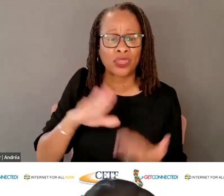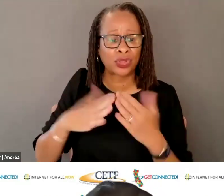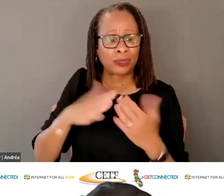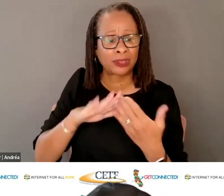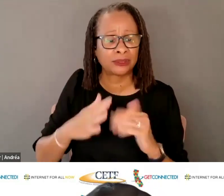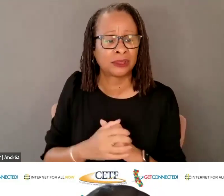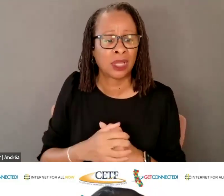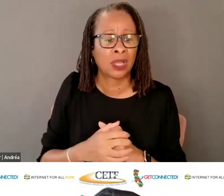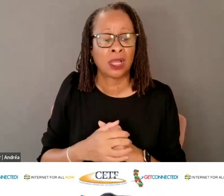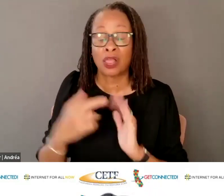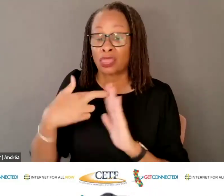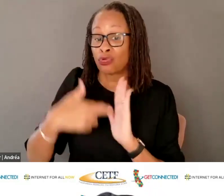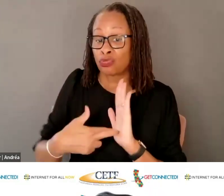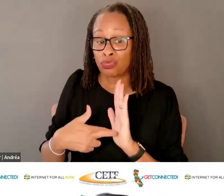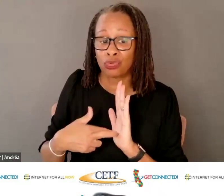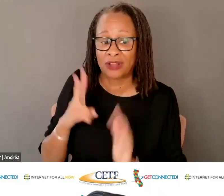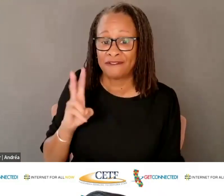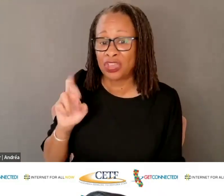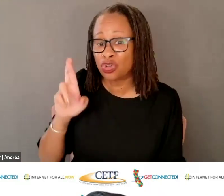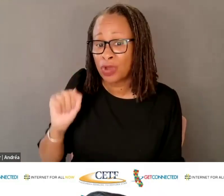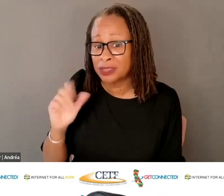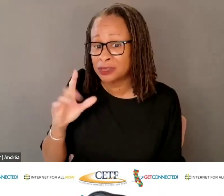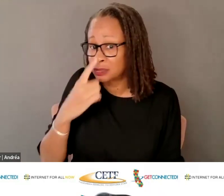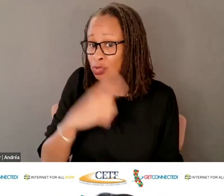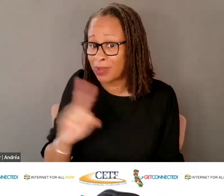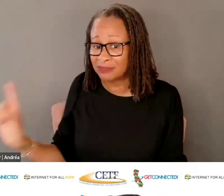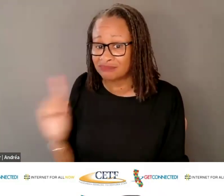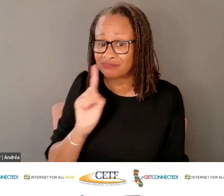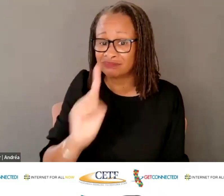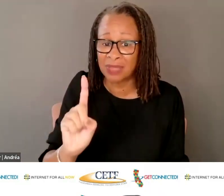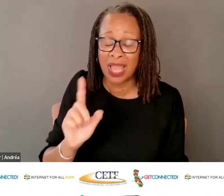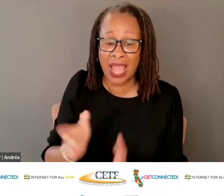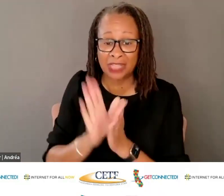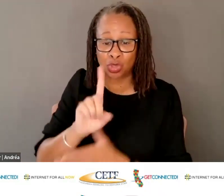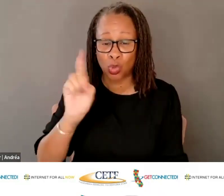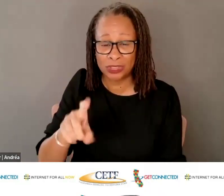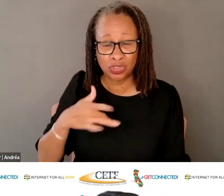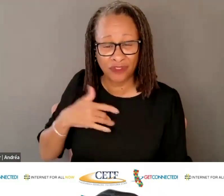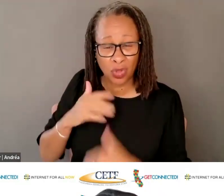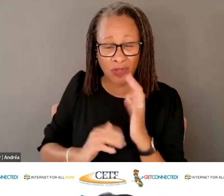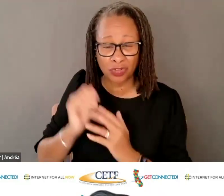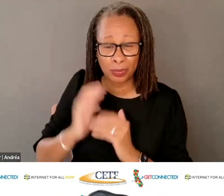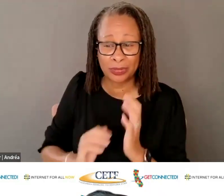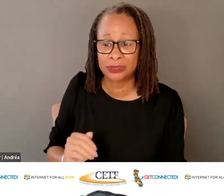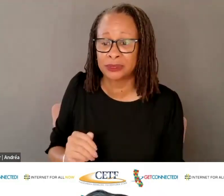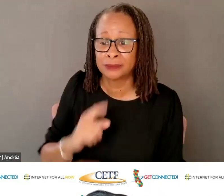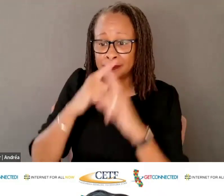what role, Vera, do you want to come up and ask that question? Do you feel comfortable coming